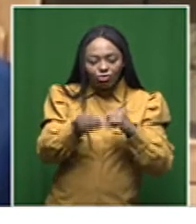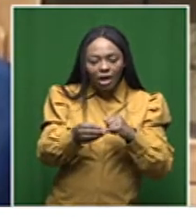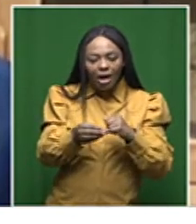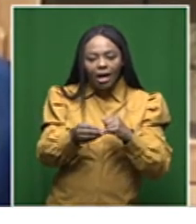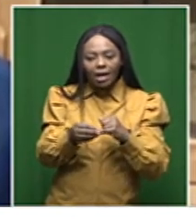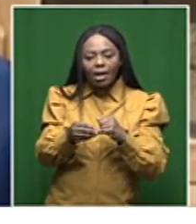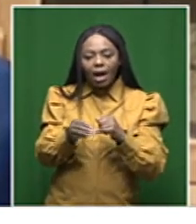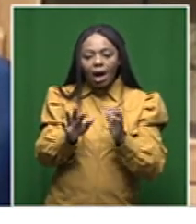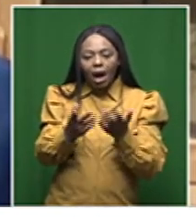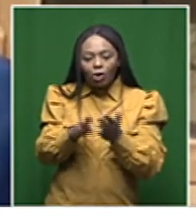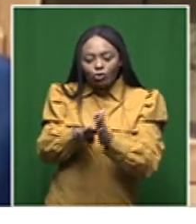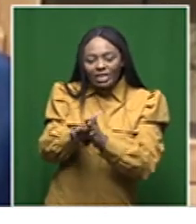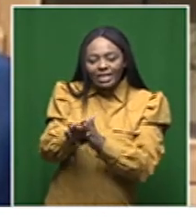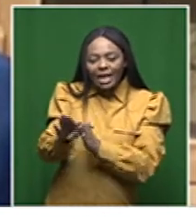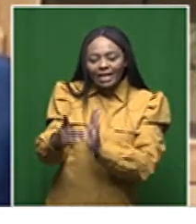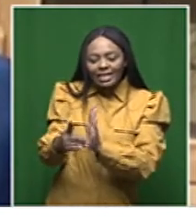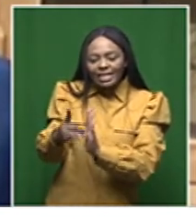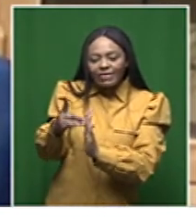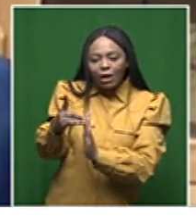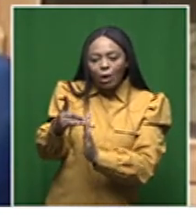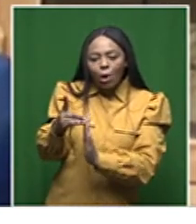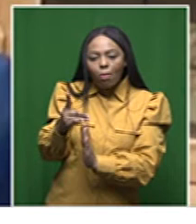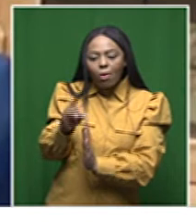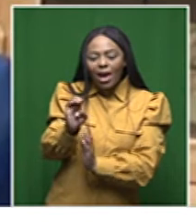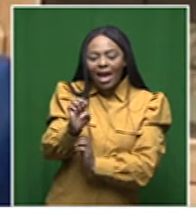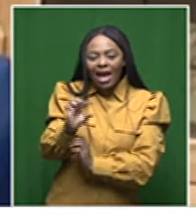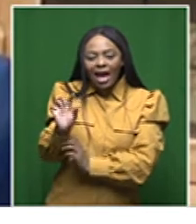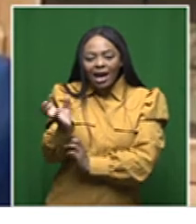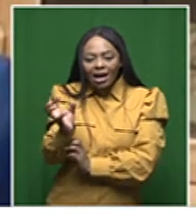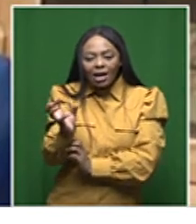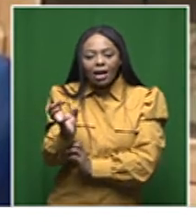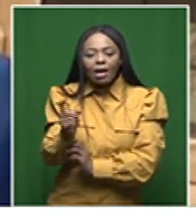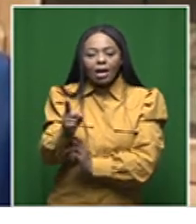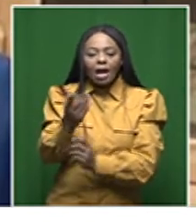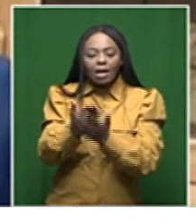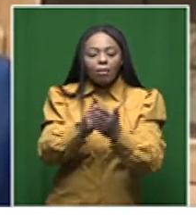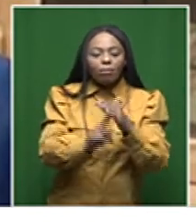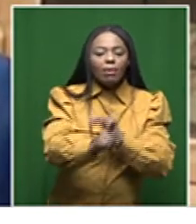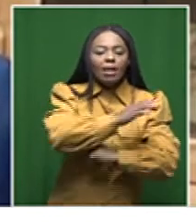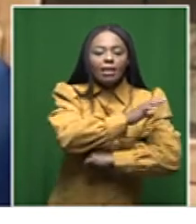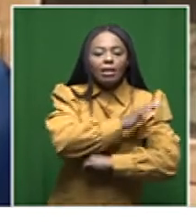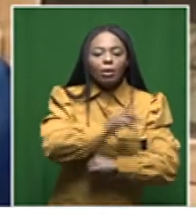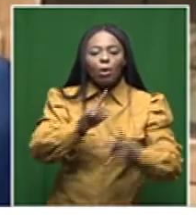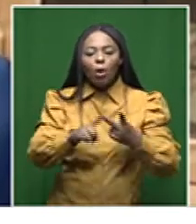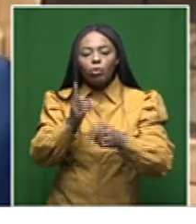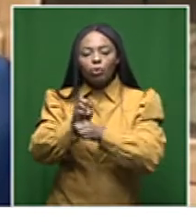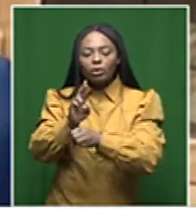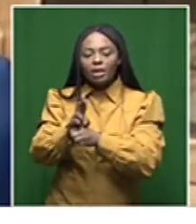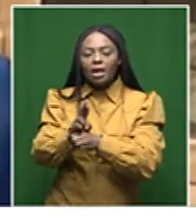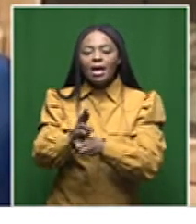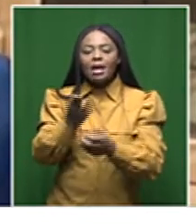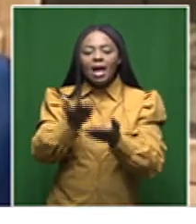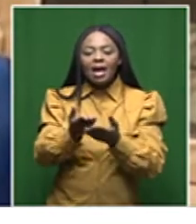a very primary level, meaning the clinics or from a family practitioner say, couples, you can take this type of